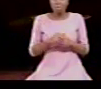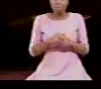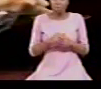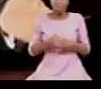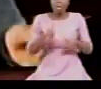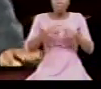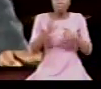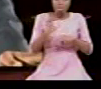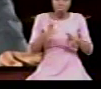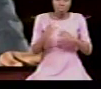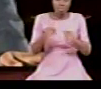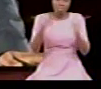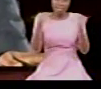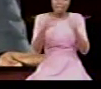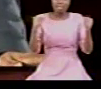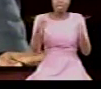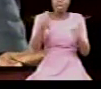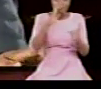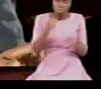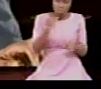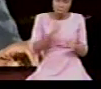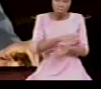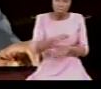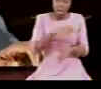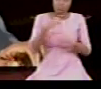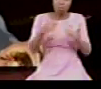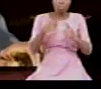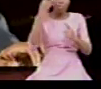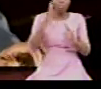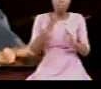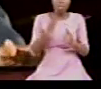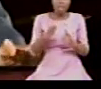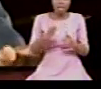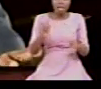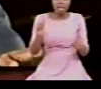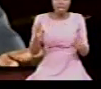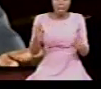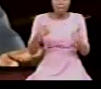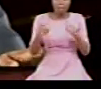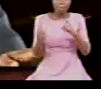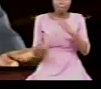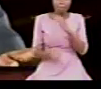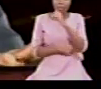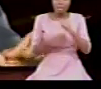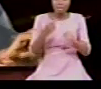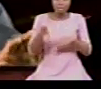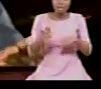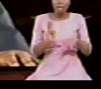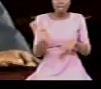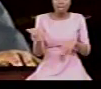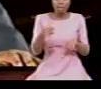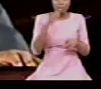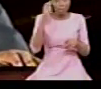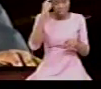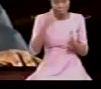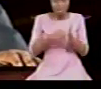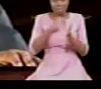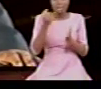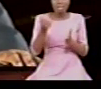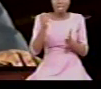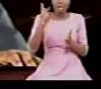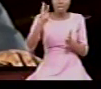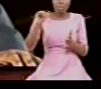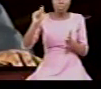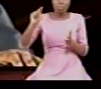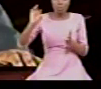contrary. They're sowing. And when God is dealing with them, we thought it's a witch dealing with them, or wizards,